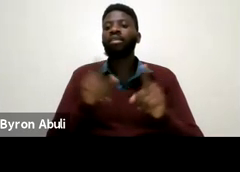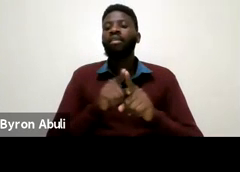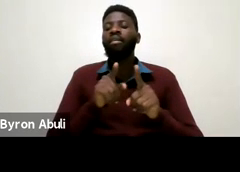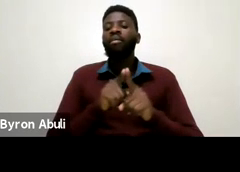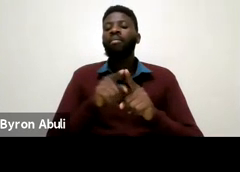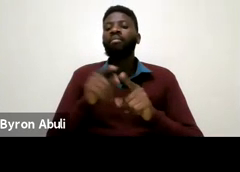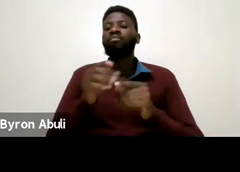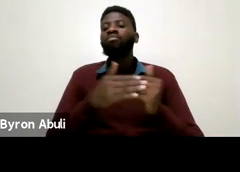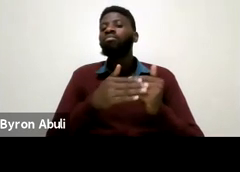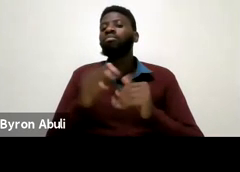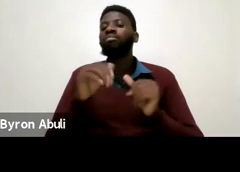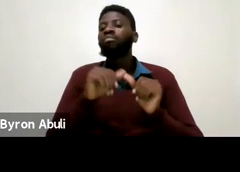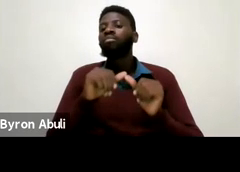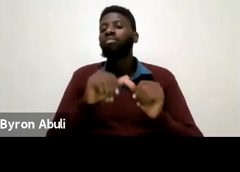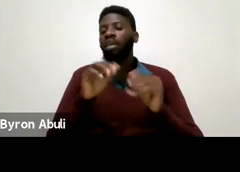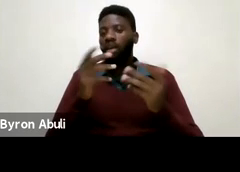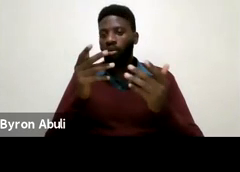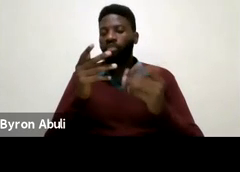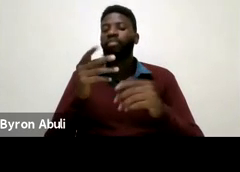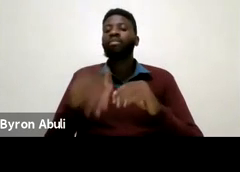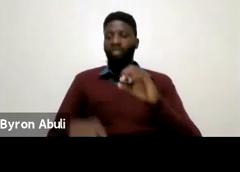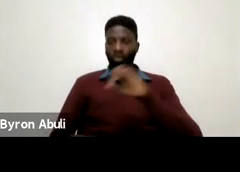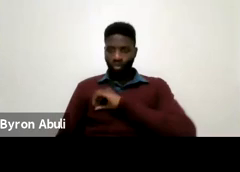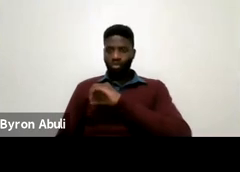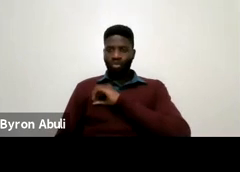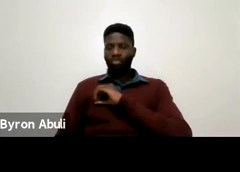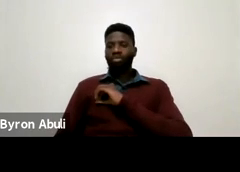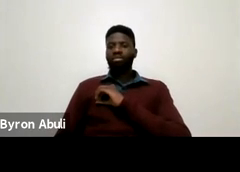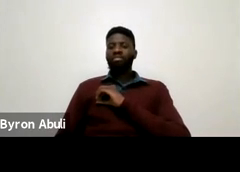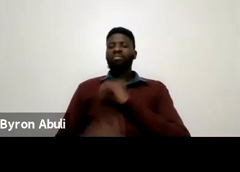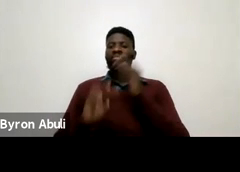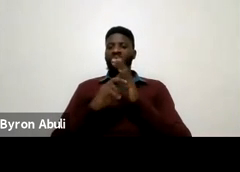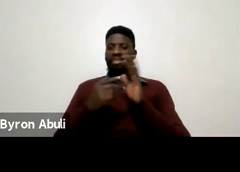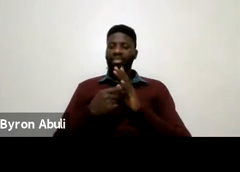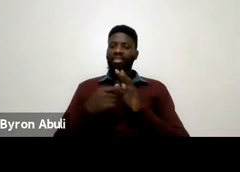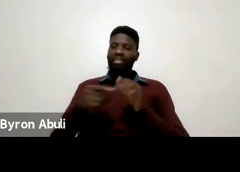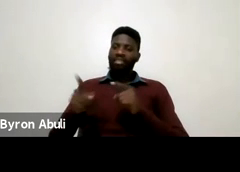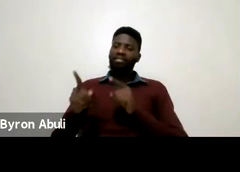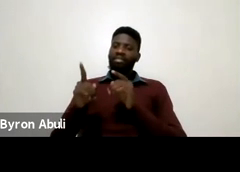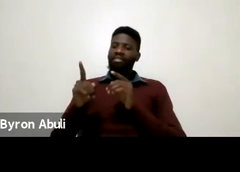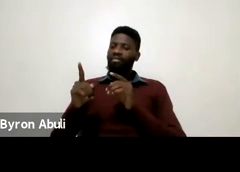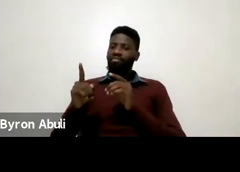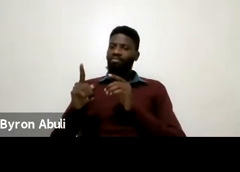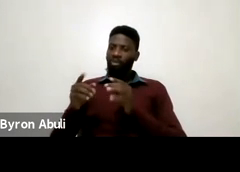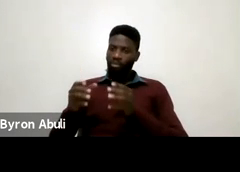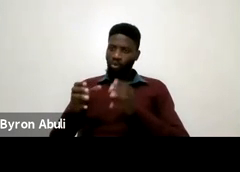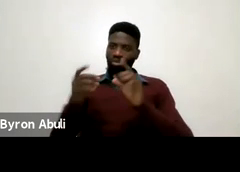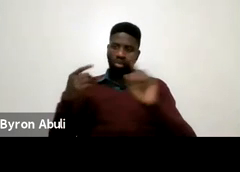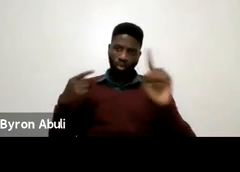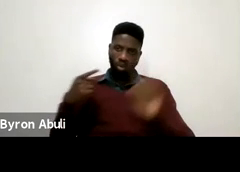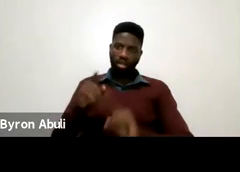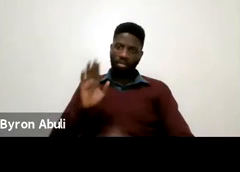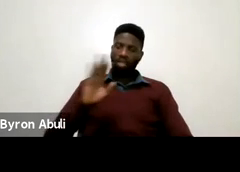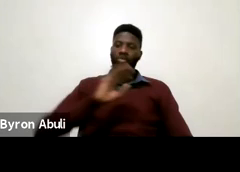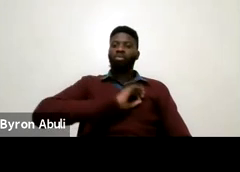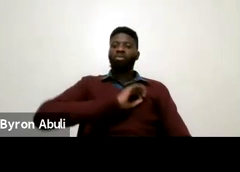be after that. Owning it, being the sole thing, the driving factor, the engine behind your goal, so that no